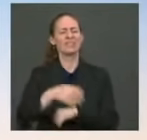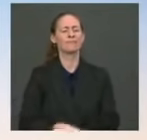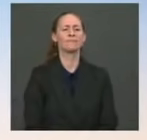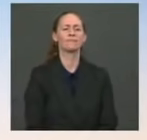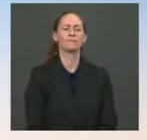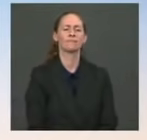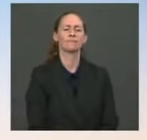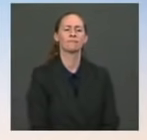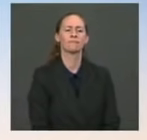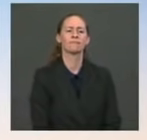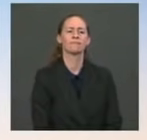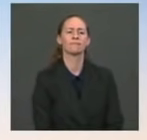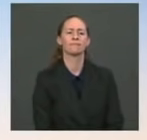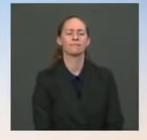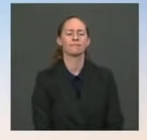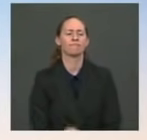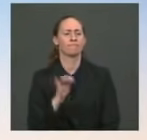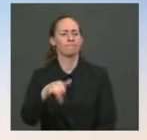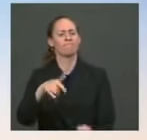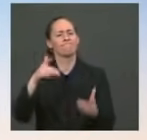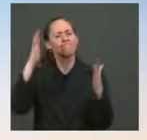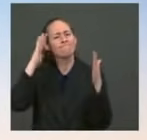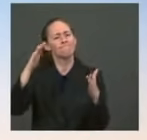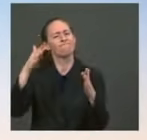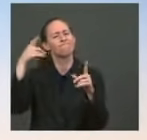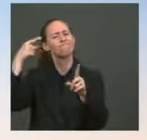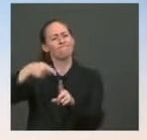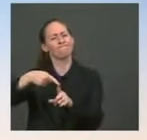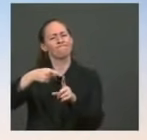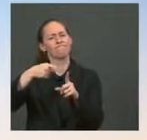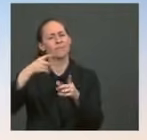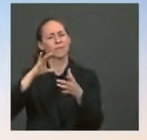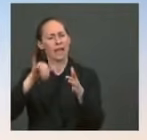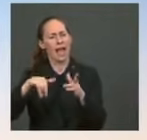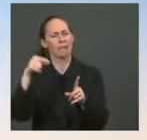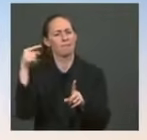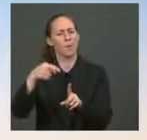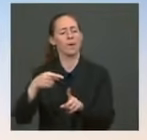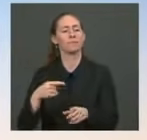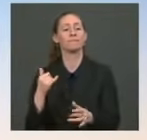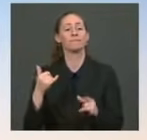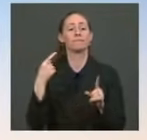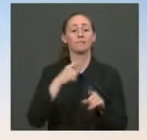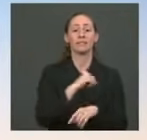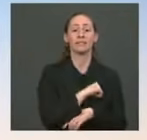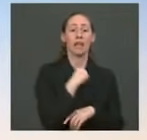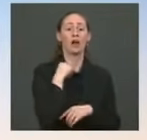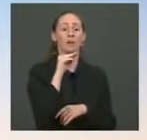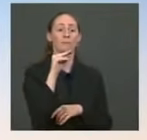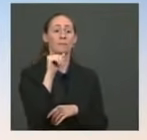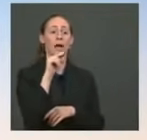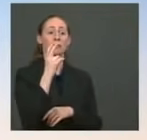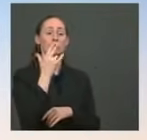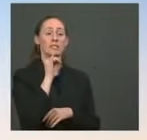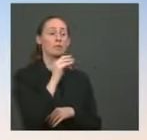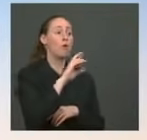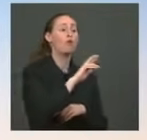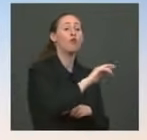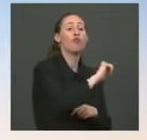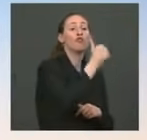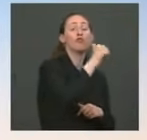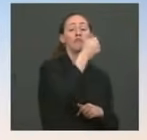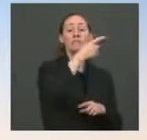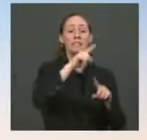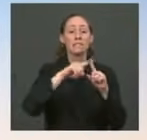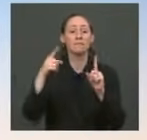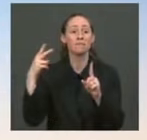he's been so focused on telling the story of the substance. And as it relates to Senator Manchin or anyone else who may have different points of view, and we